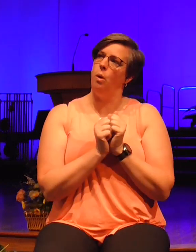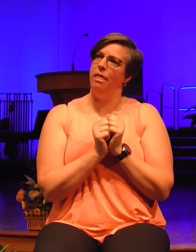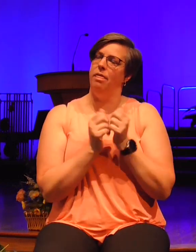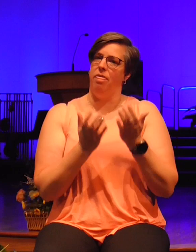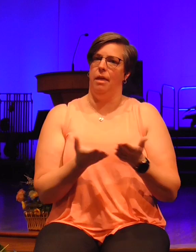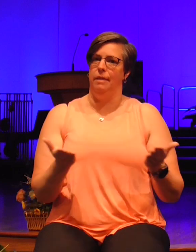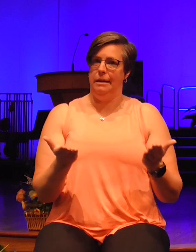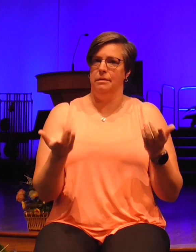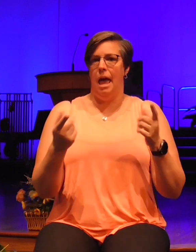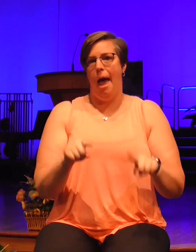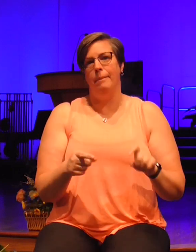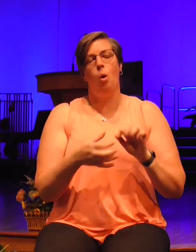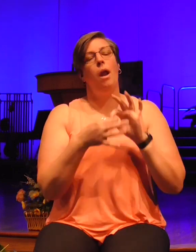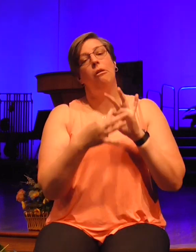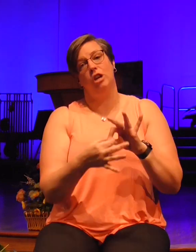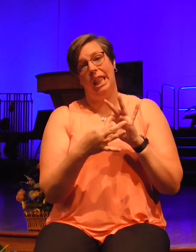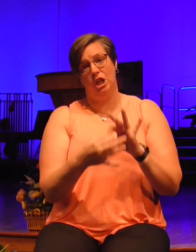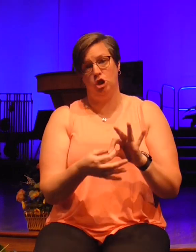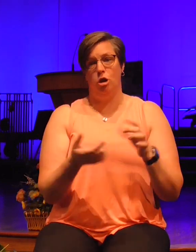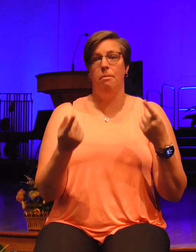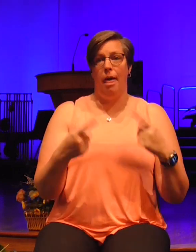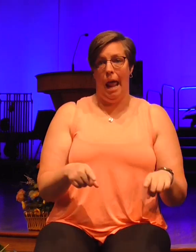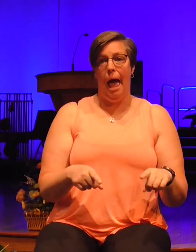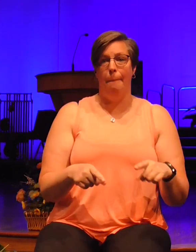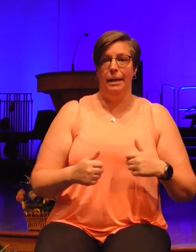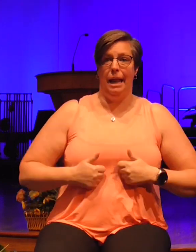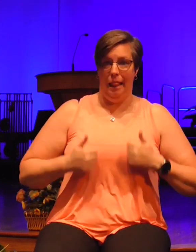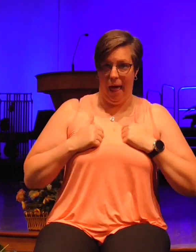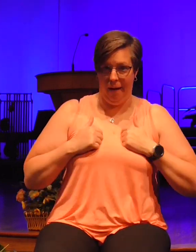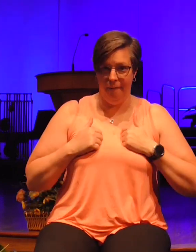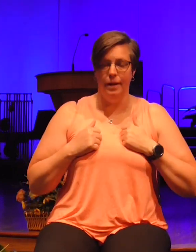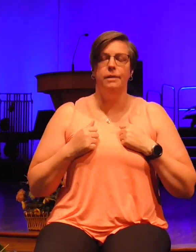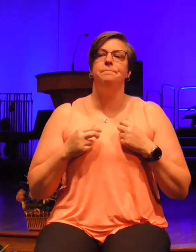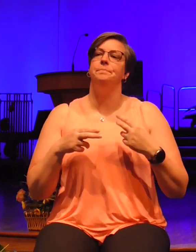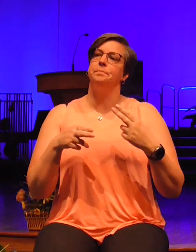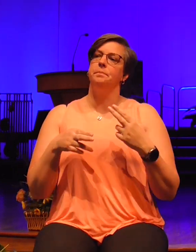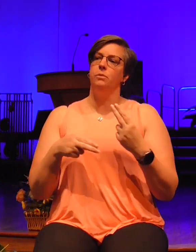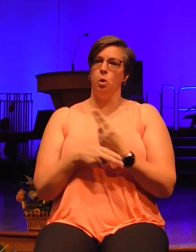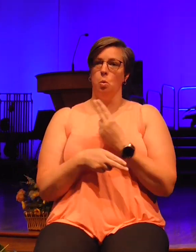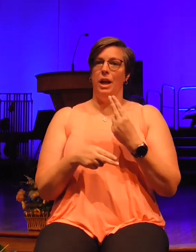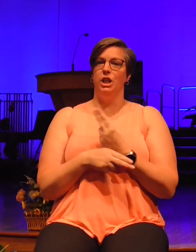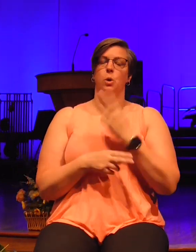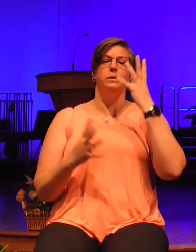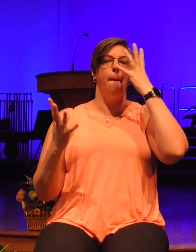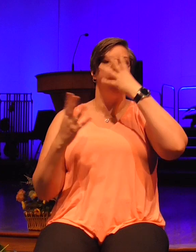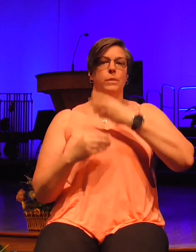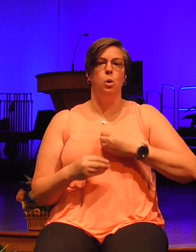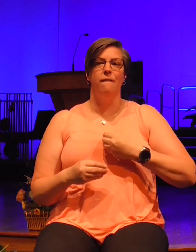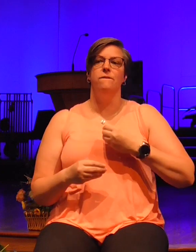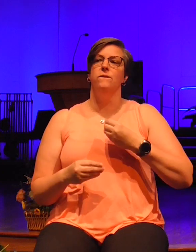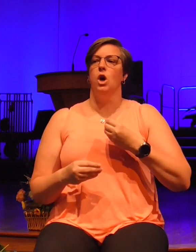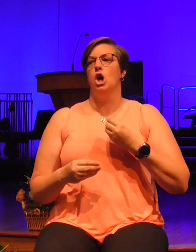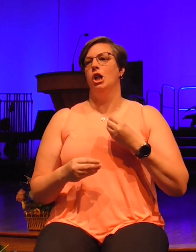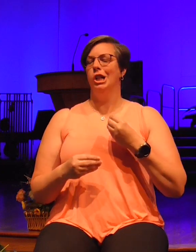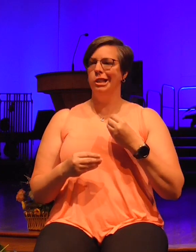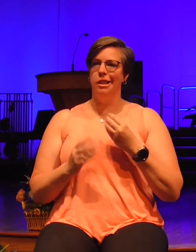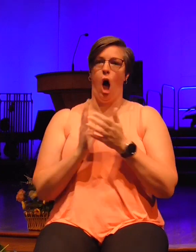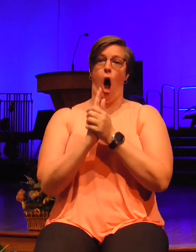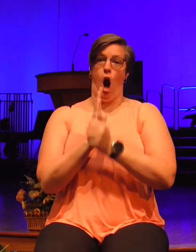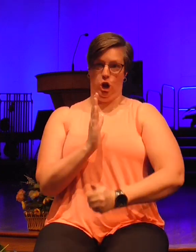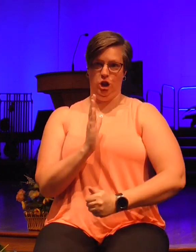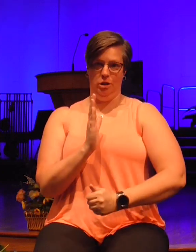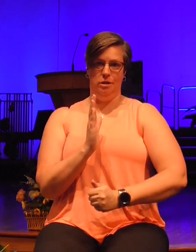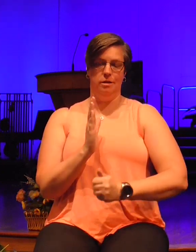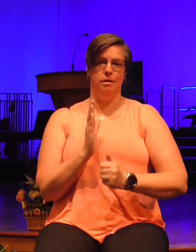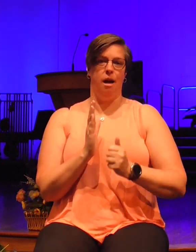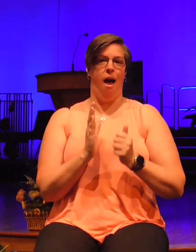our life or relationships in our life, and to use the beautiful art of asking good questions, of